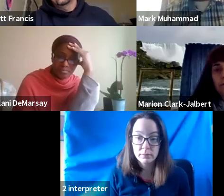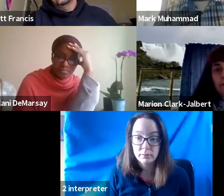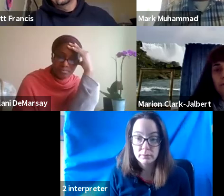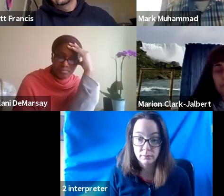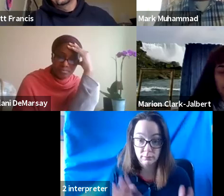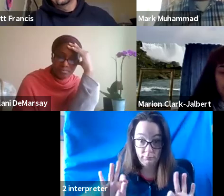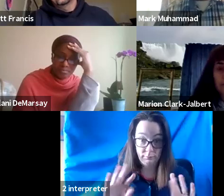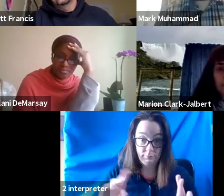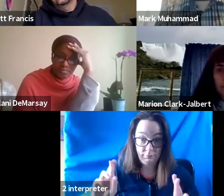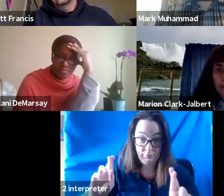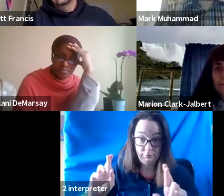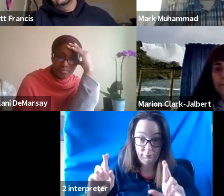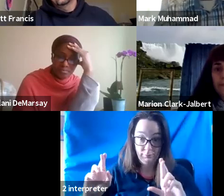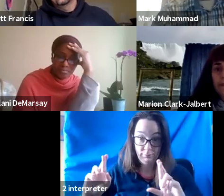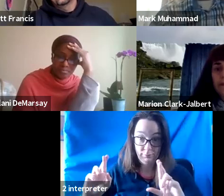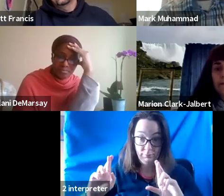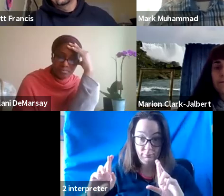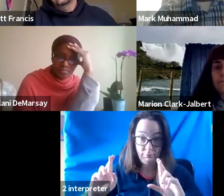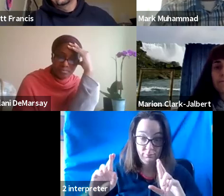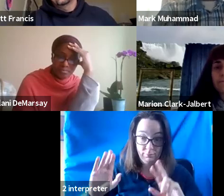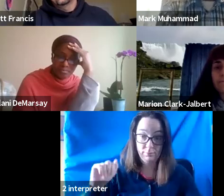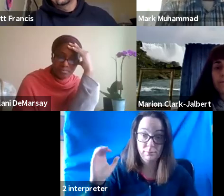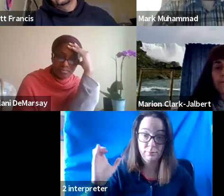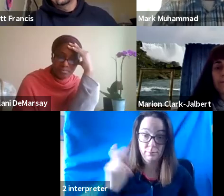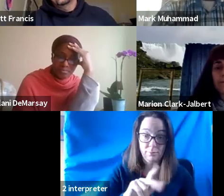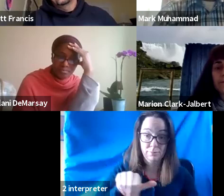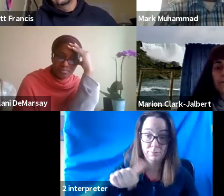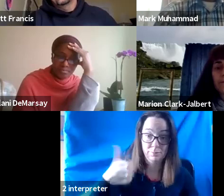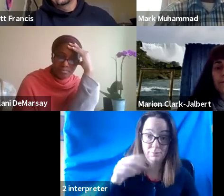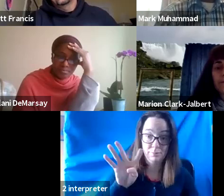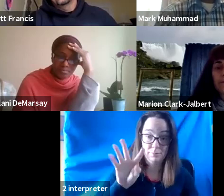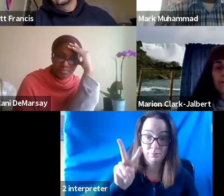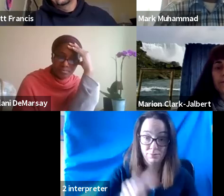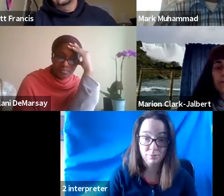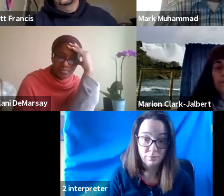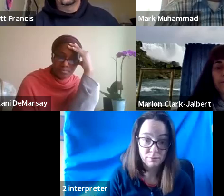everybody good to go? We'll invite you back at 10:32. Have fun.